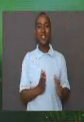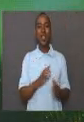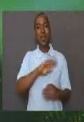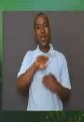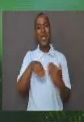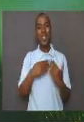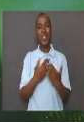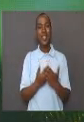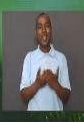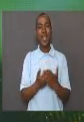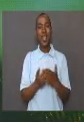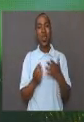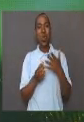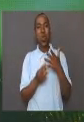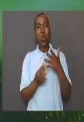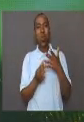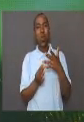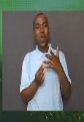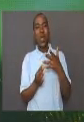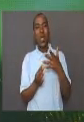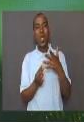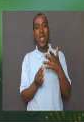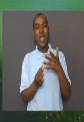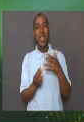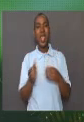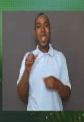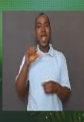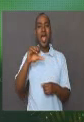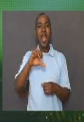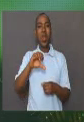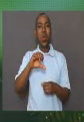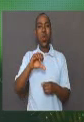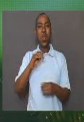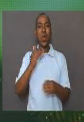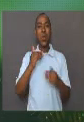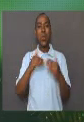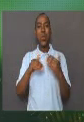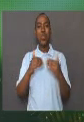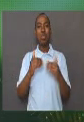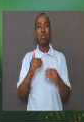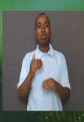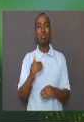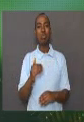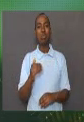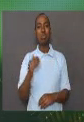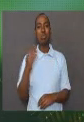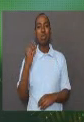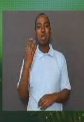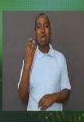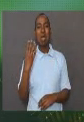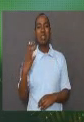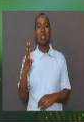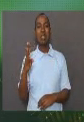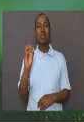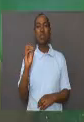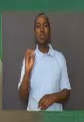Generally, wine rarely has an alcoholic content of no more than 14%.